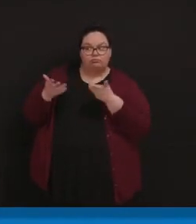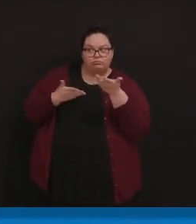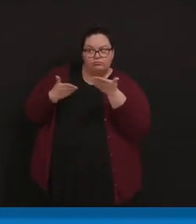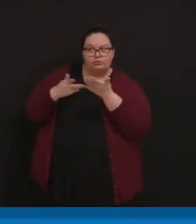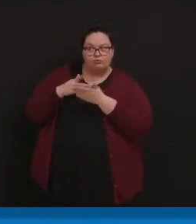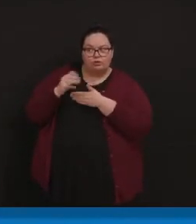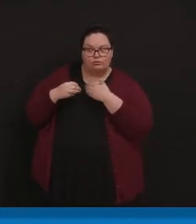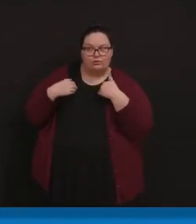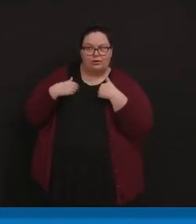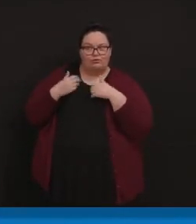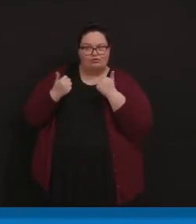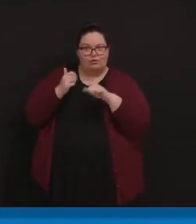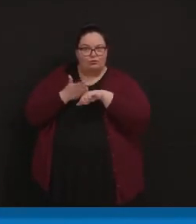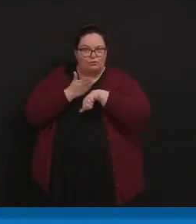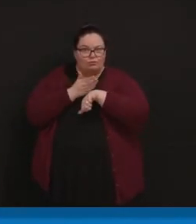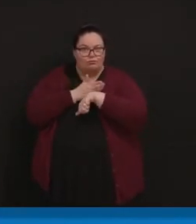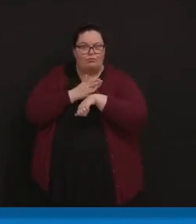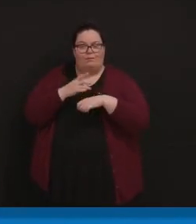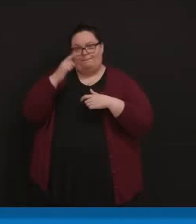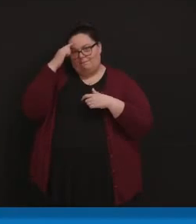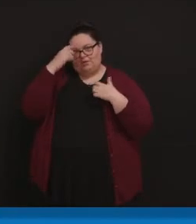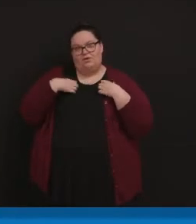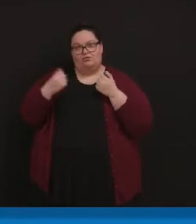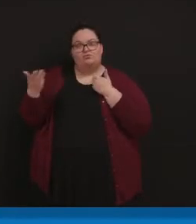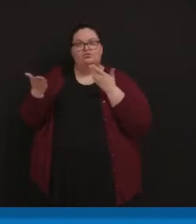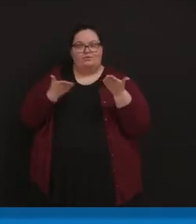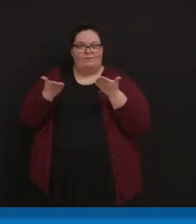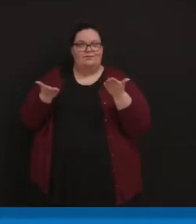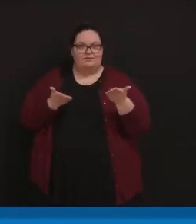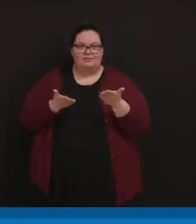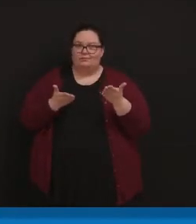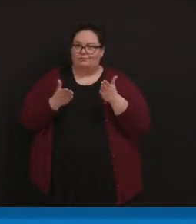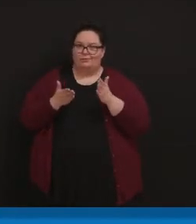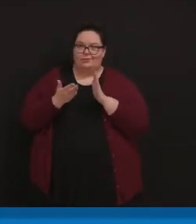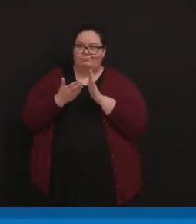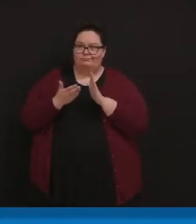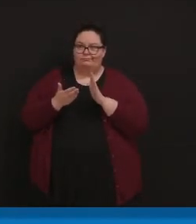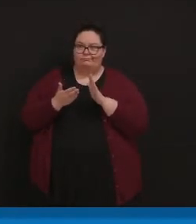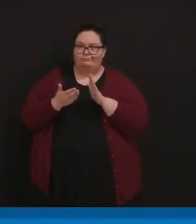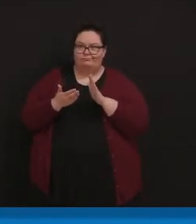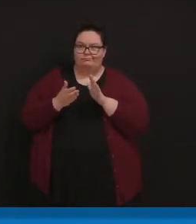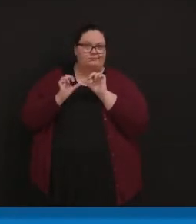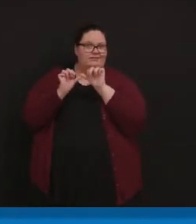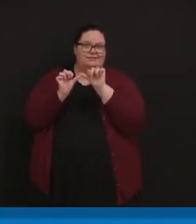towards improving mental health services. That's some ongoing